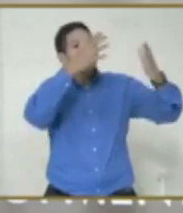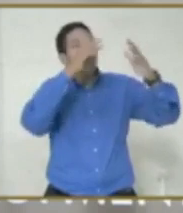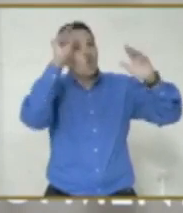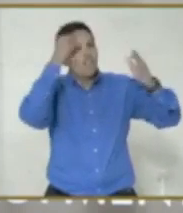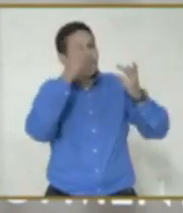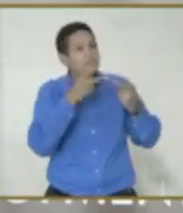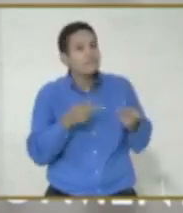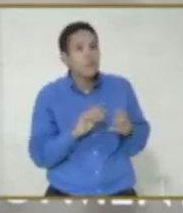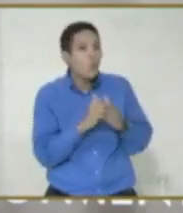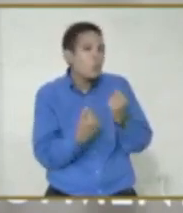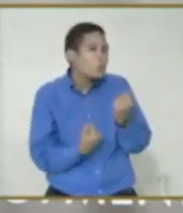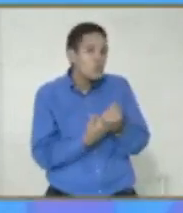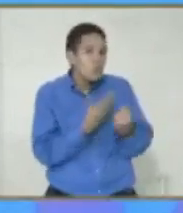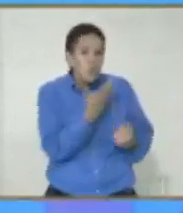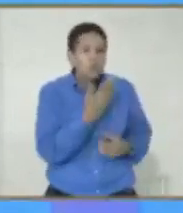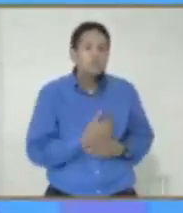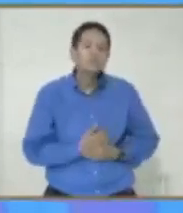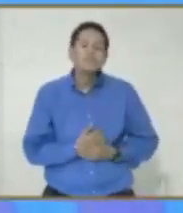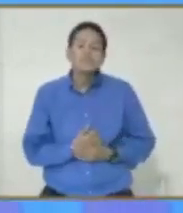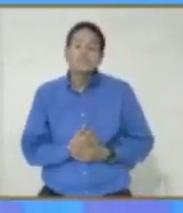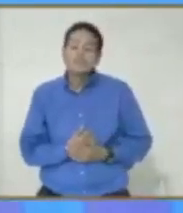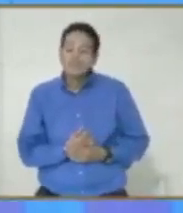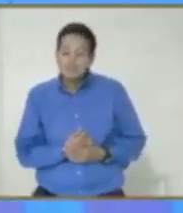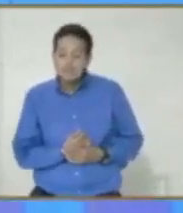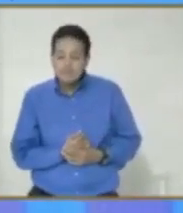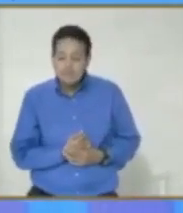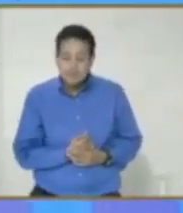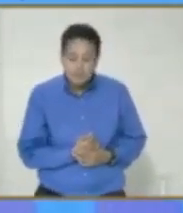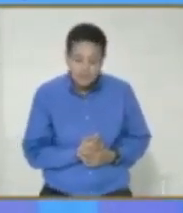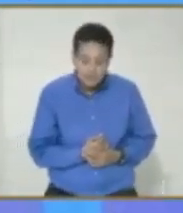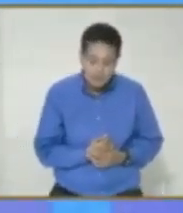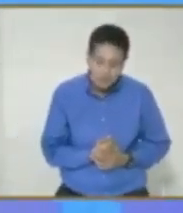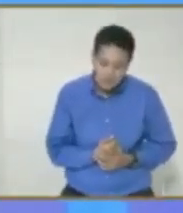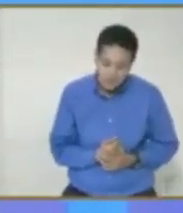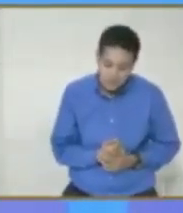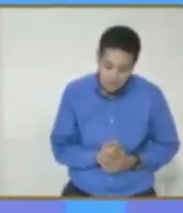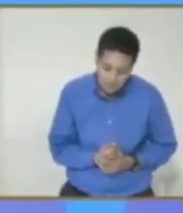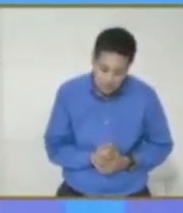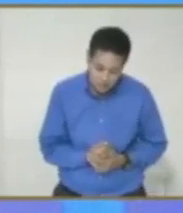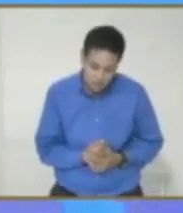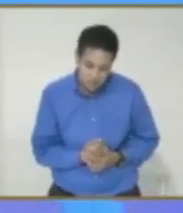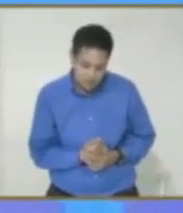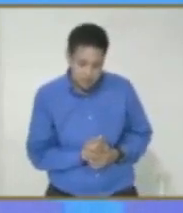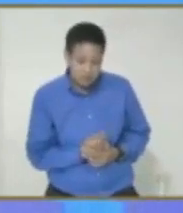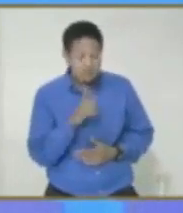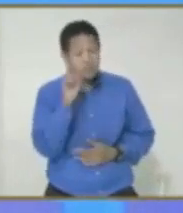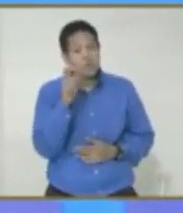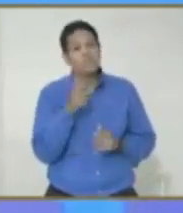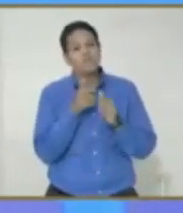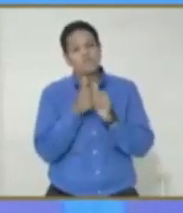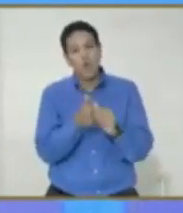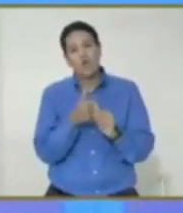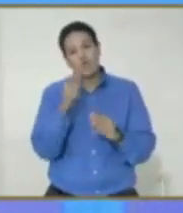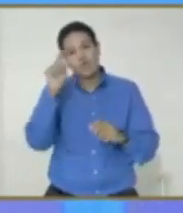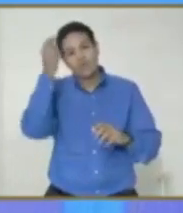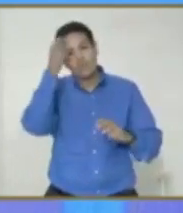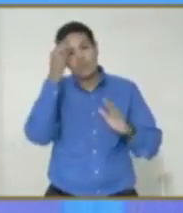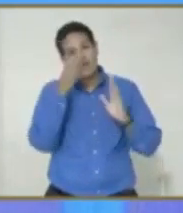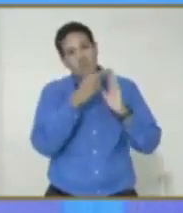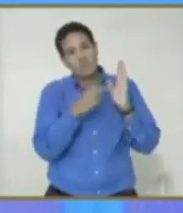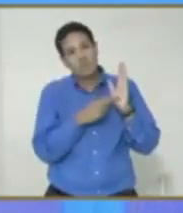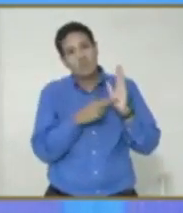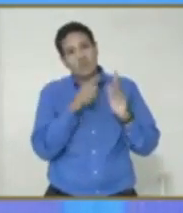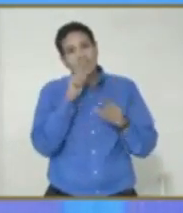expected of the counselors, first of all, is to comply by the restriction order that says you must not